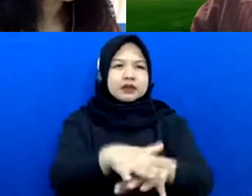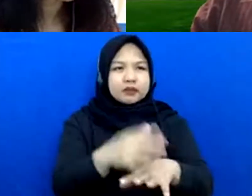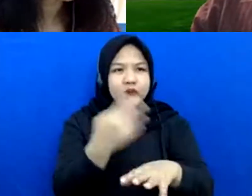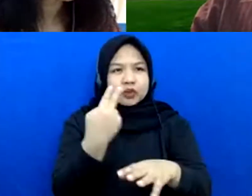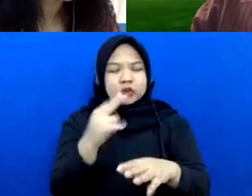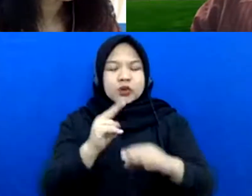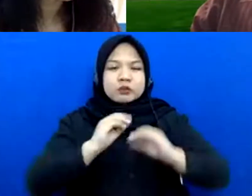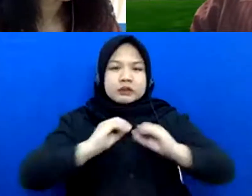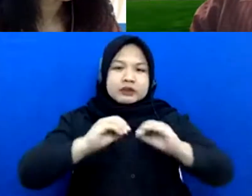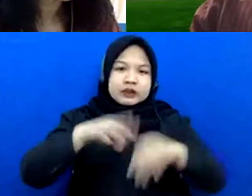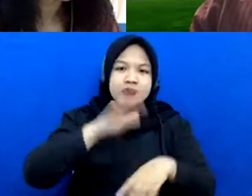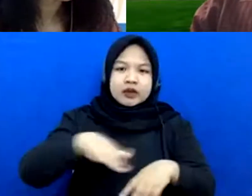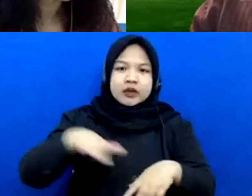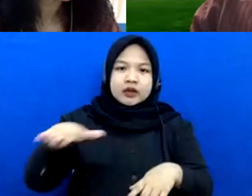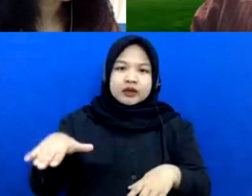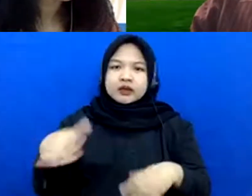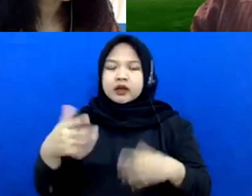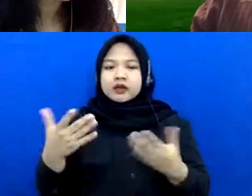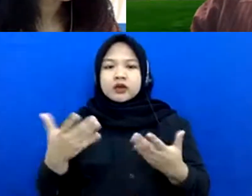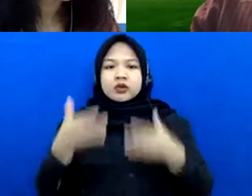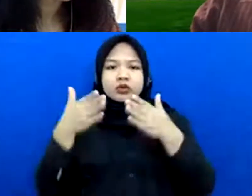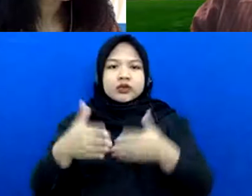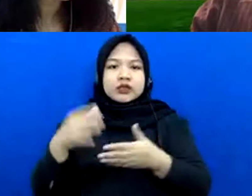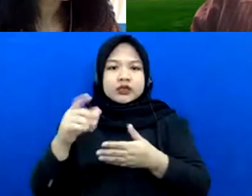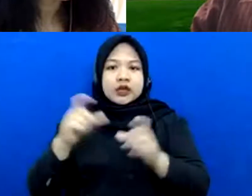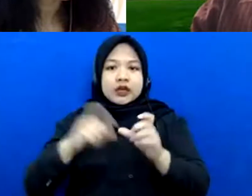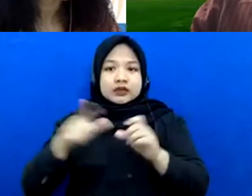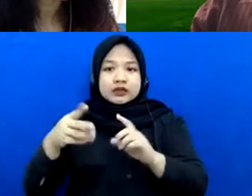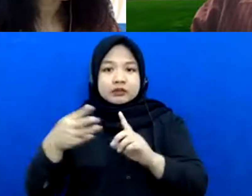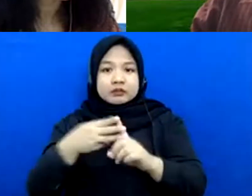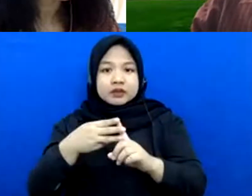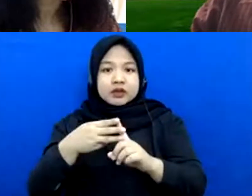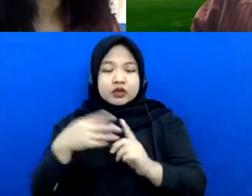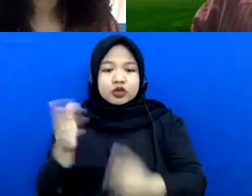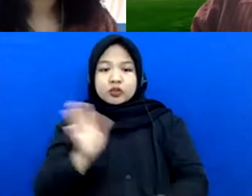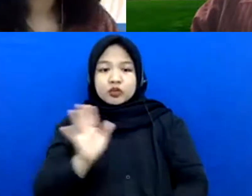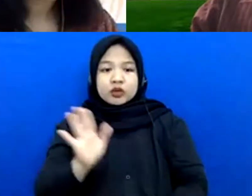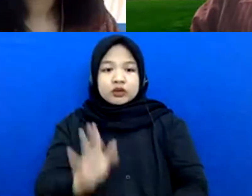students who go to special schools? Is that what I'm hearing?